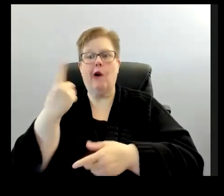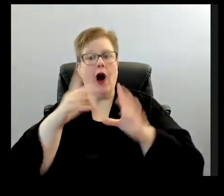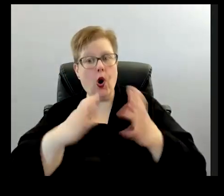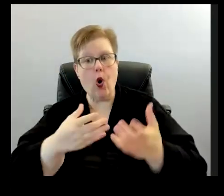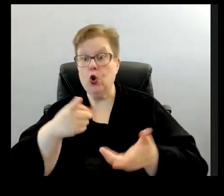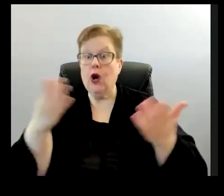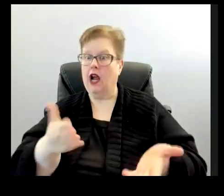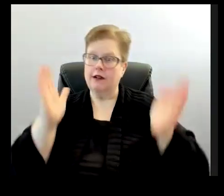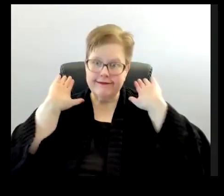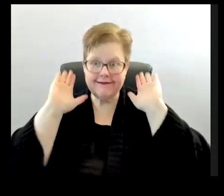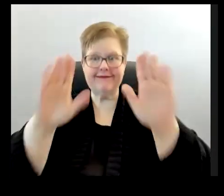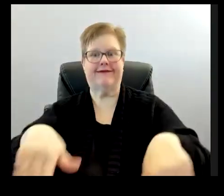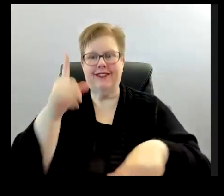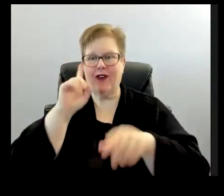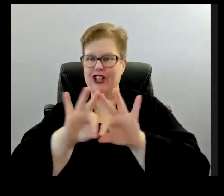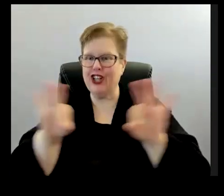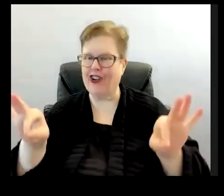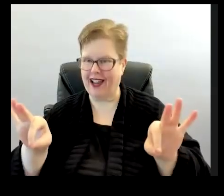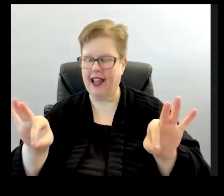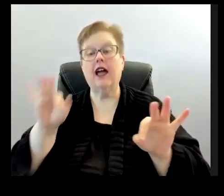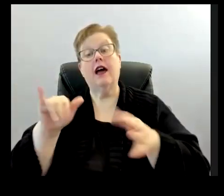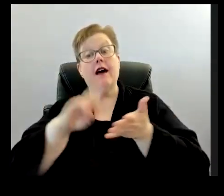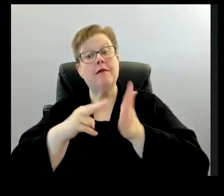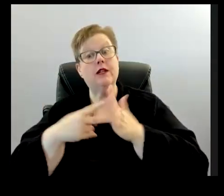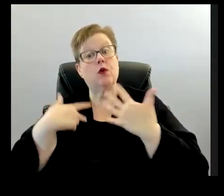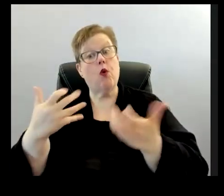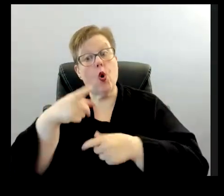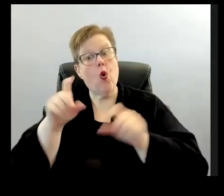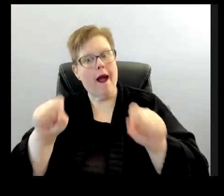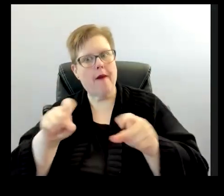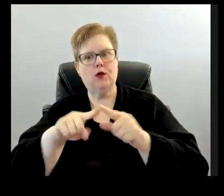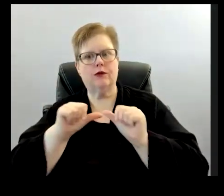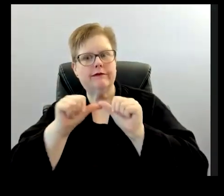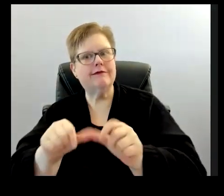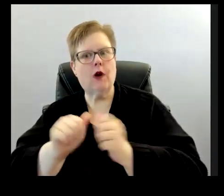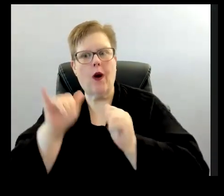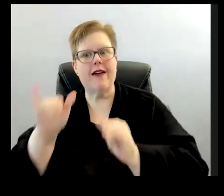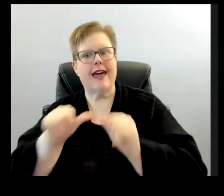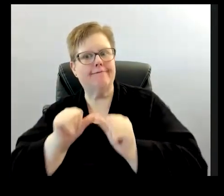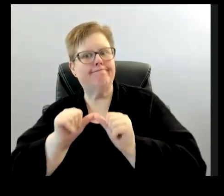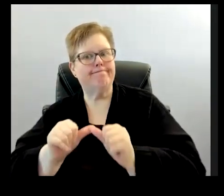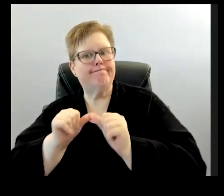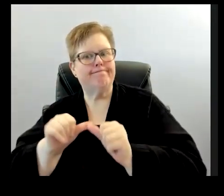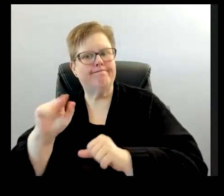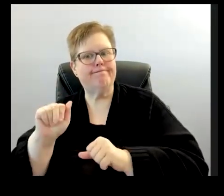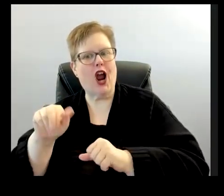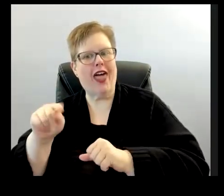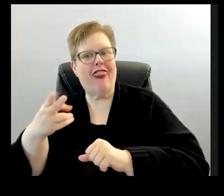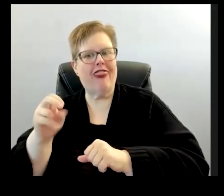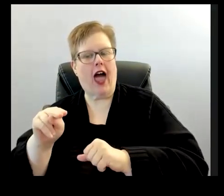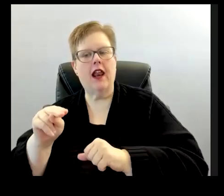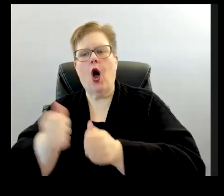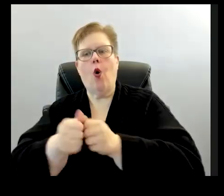You are here to get a degree. And that means we want you to be able to continue with that marathon without really